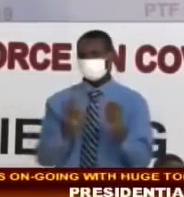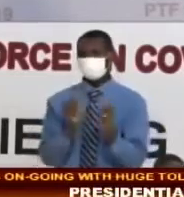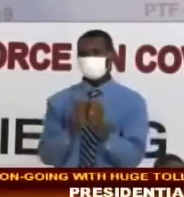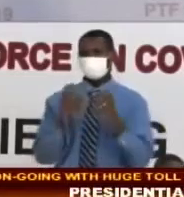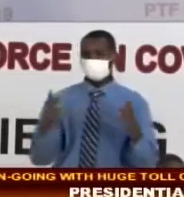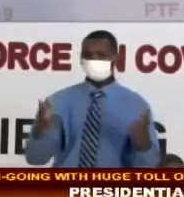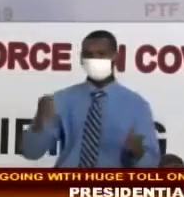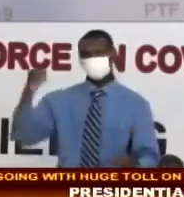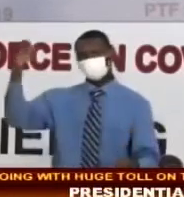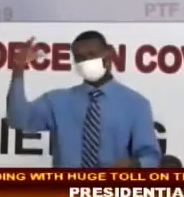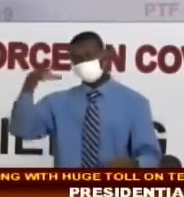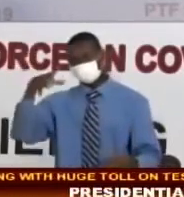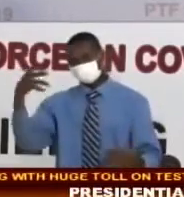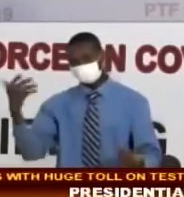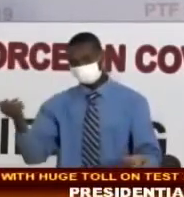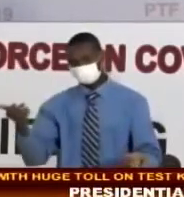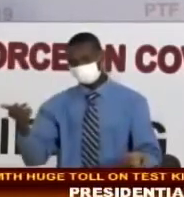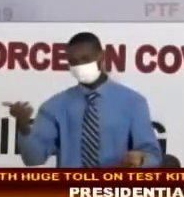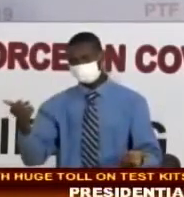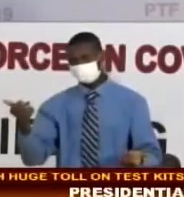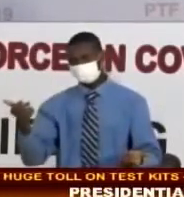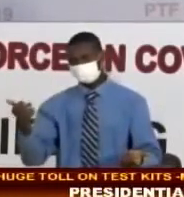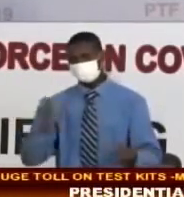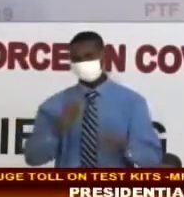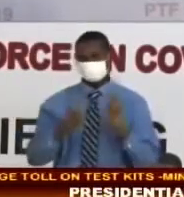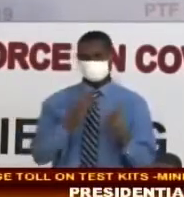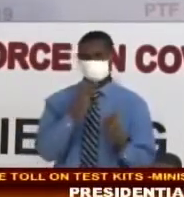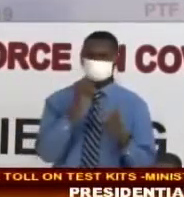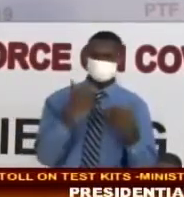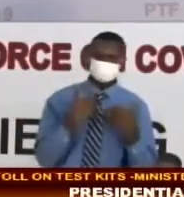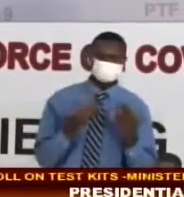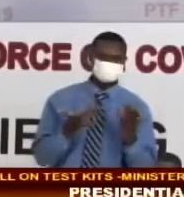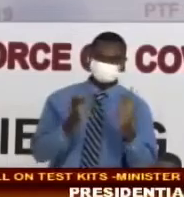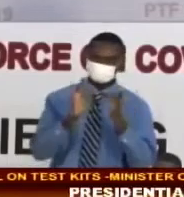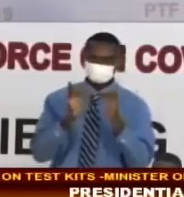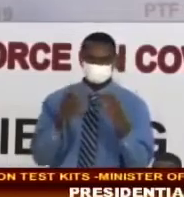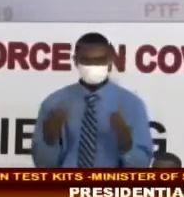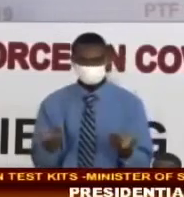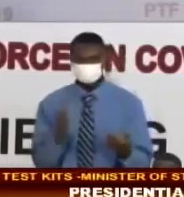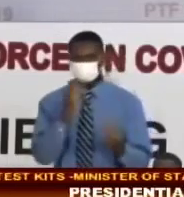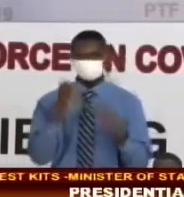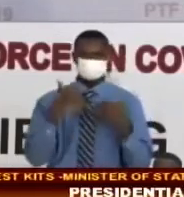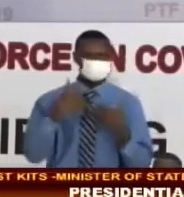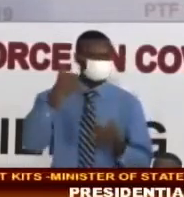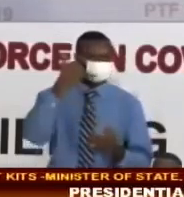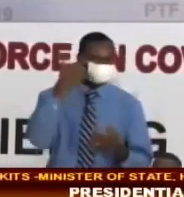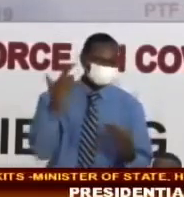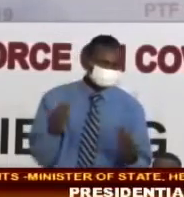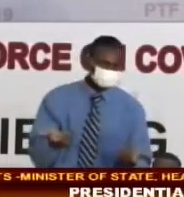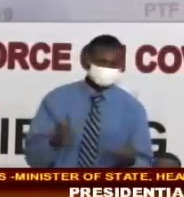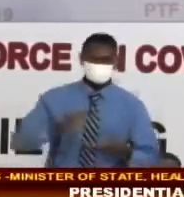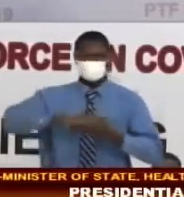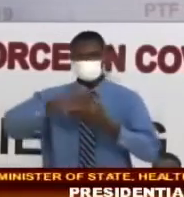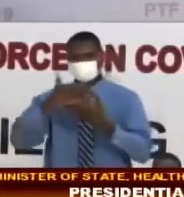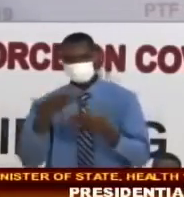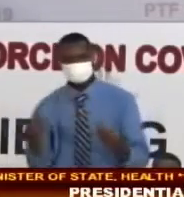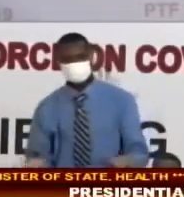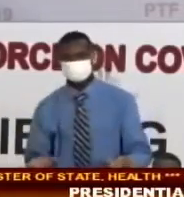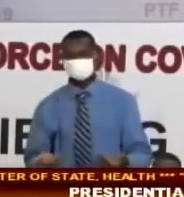light, those who are constrained by some of these things, they don't have devices, will then be people who we will want